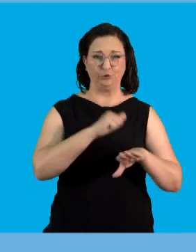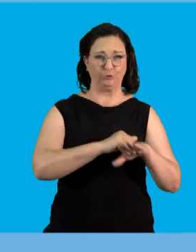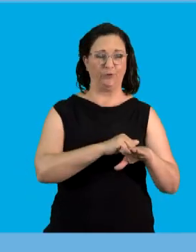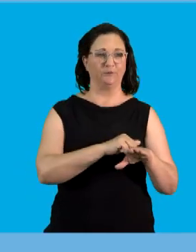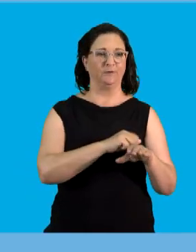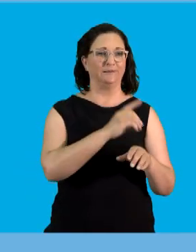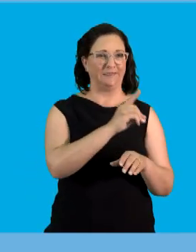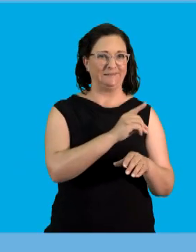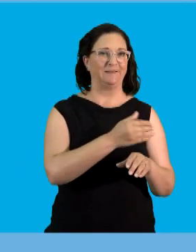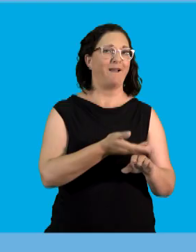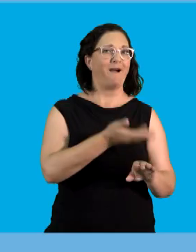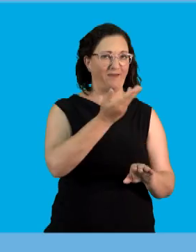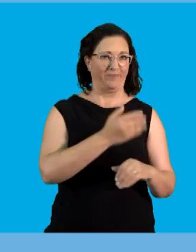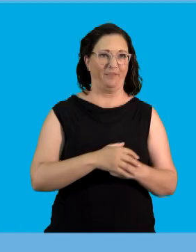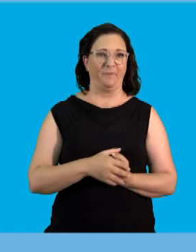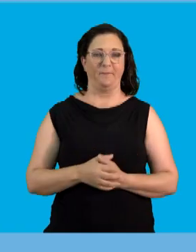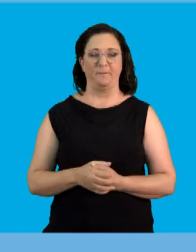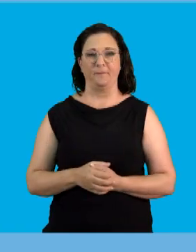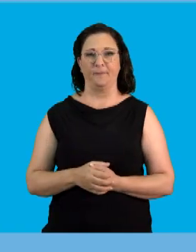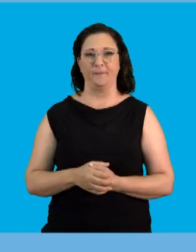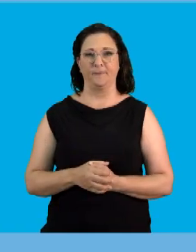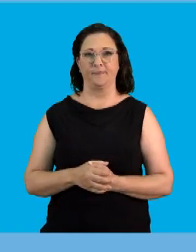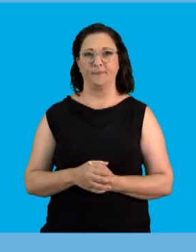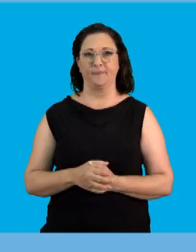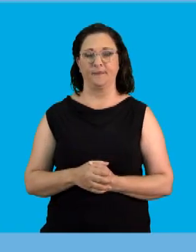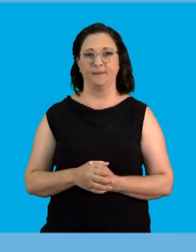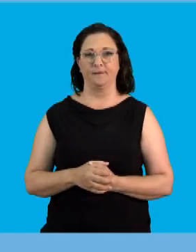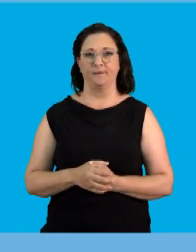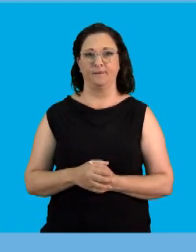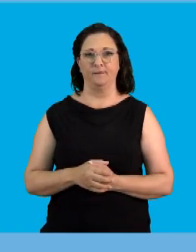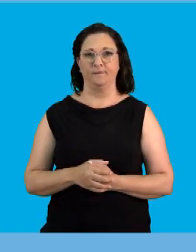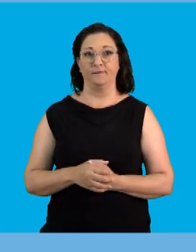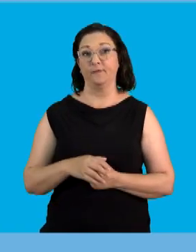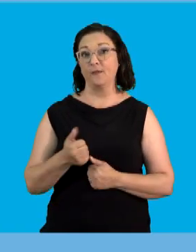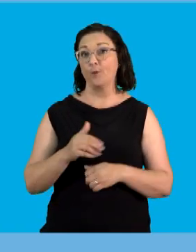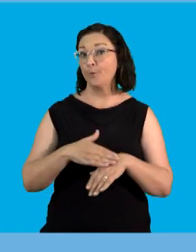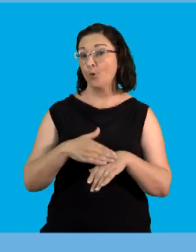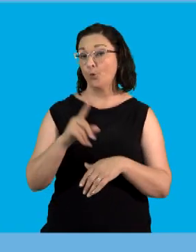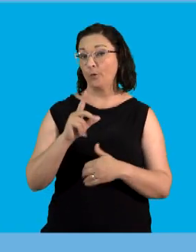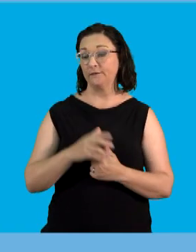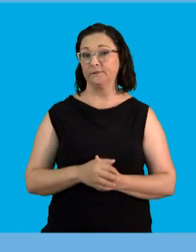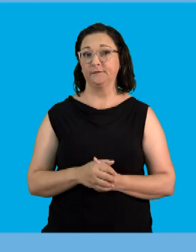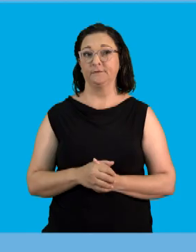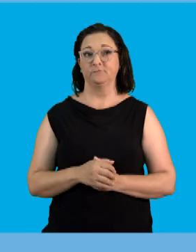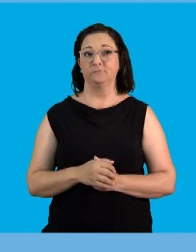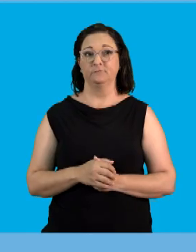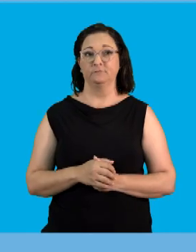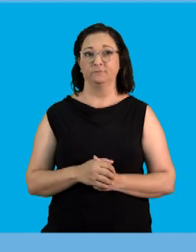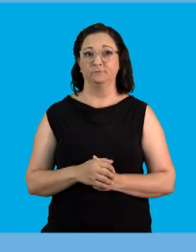to the solids and the liquids. Furthermore, what we need to take away from this lesson